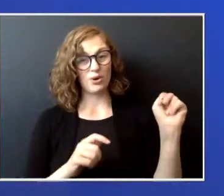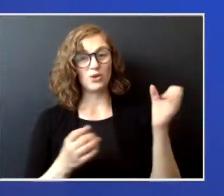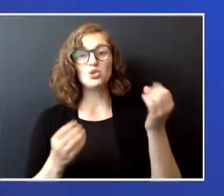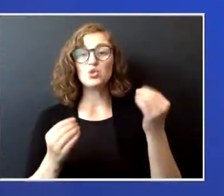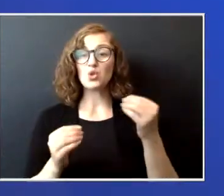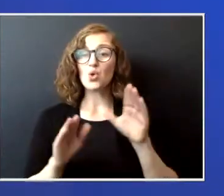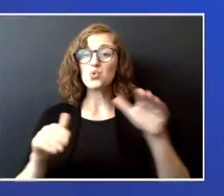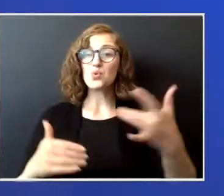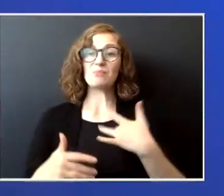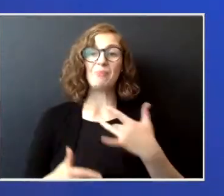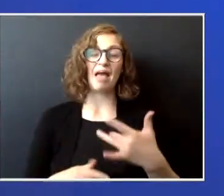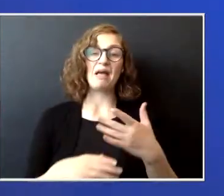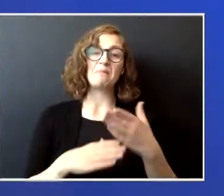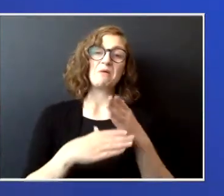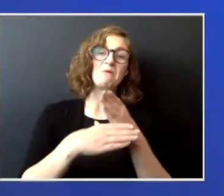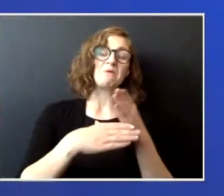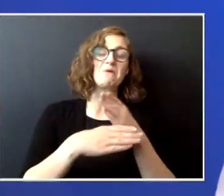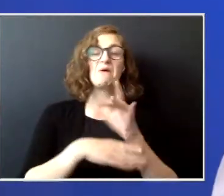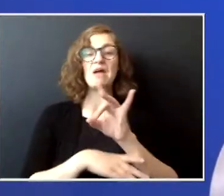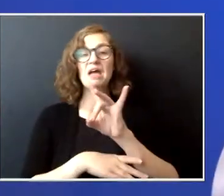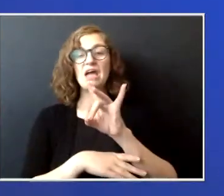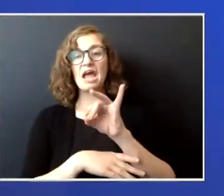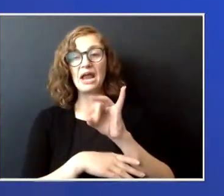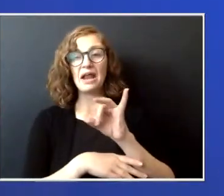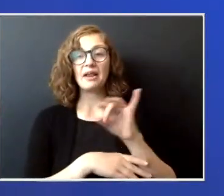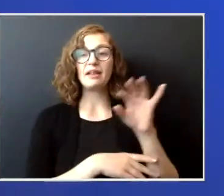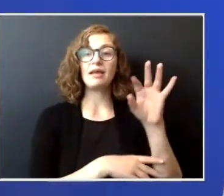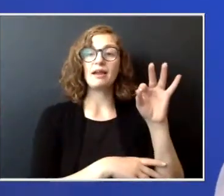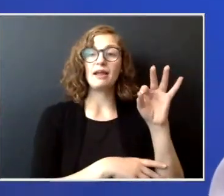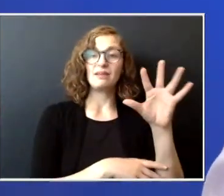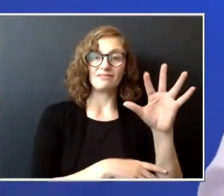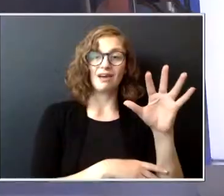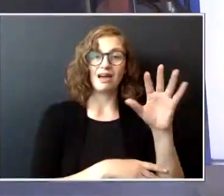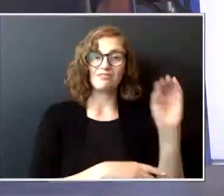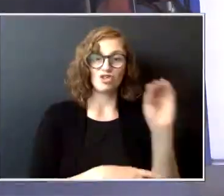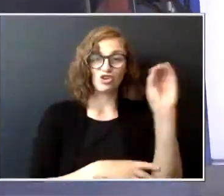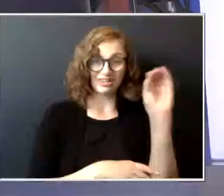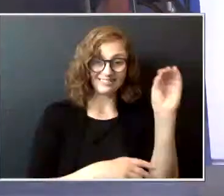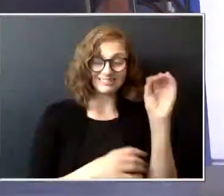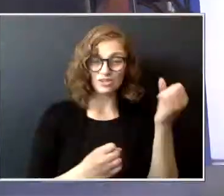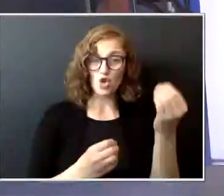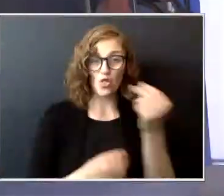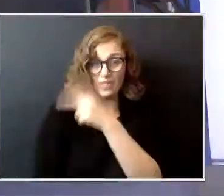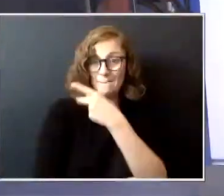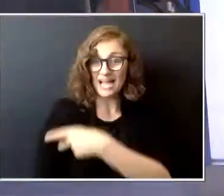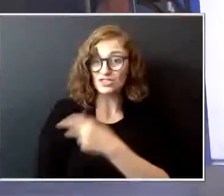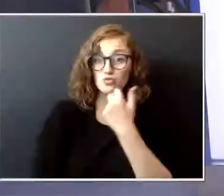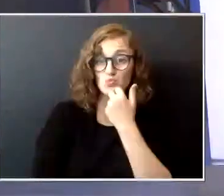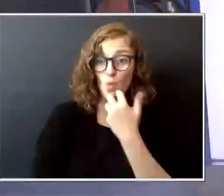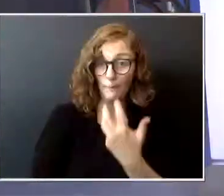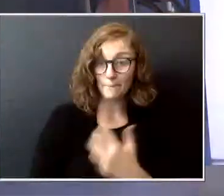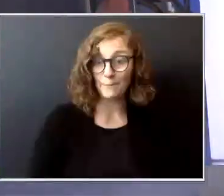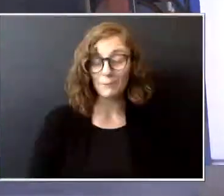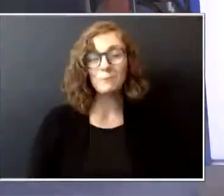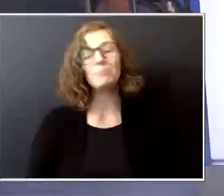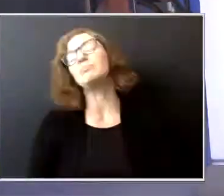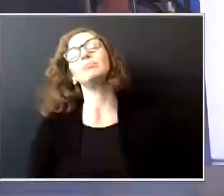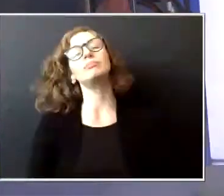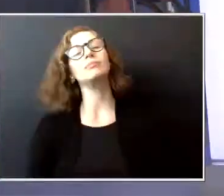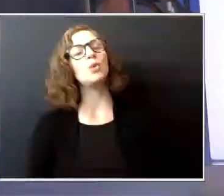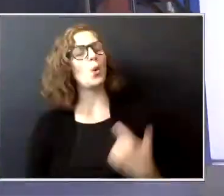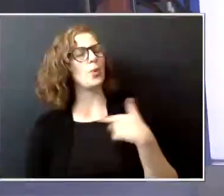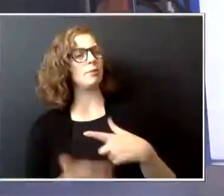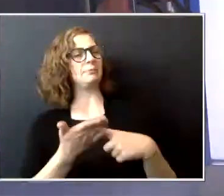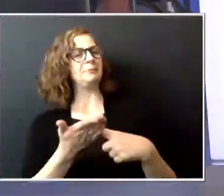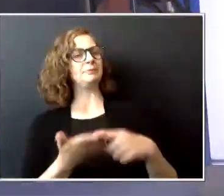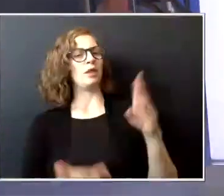that we can keep our patients warm. Wow. And we kind of just sweat it out. So one thing we've been talking about are the burns, but sometimes burns